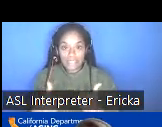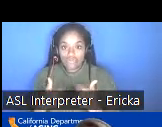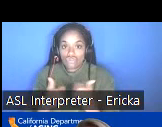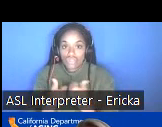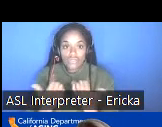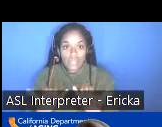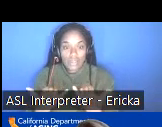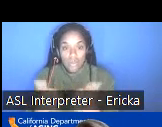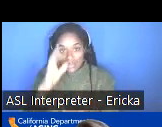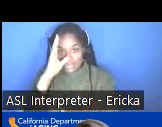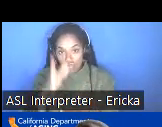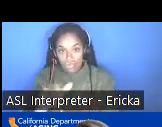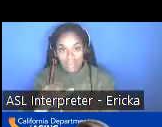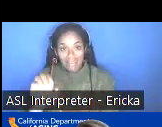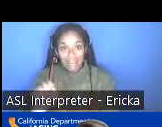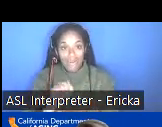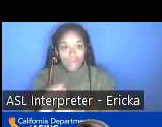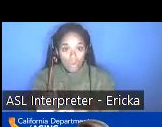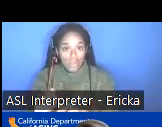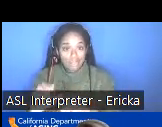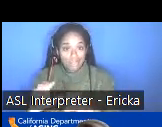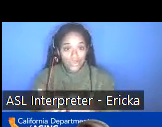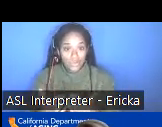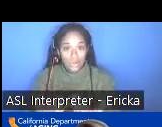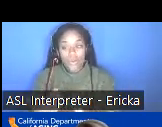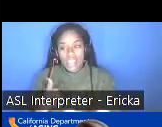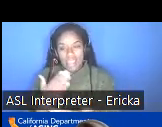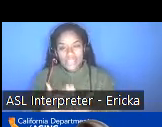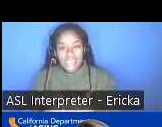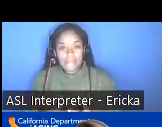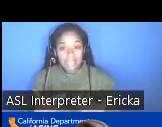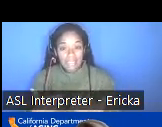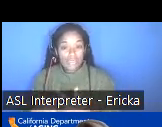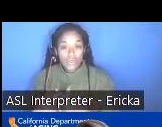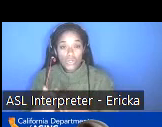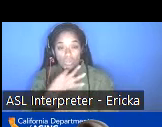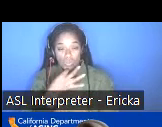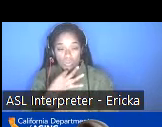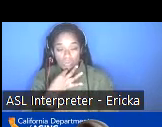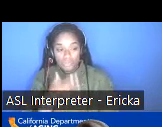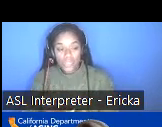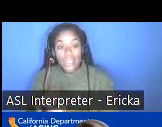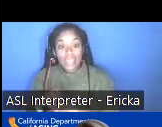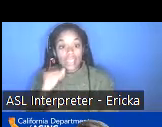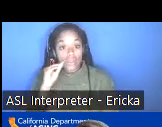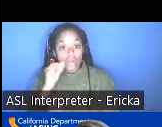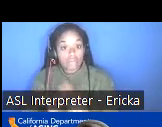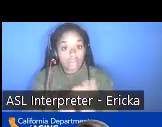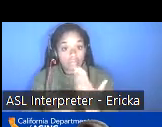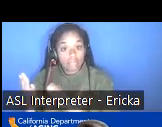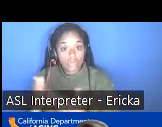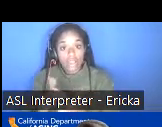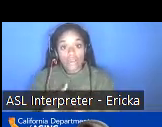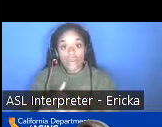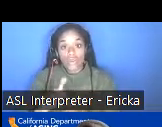workforce. So we have a number of important initiatives that are currently underway. The In-Home Supportive Services Career Pathway